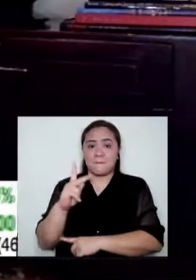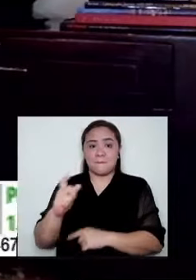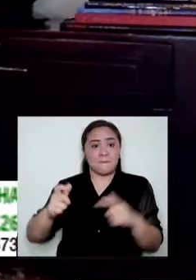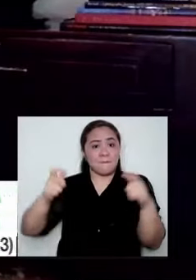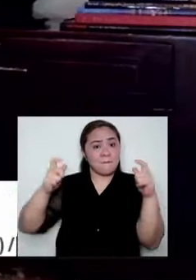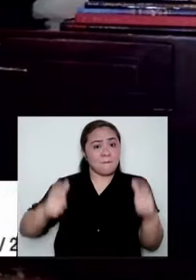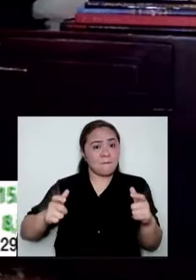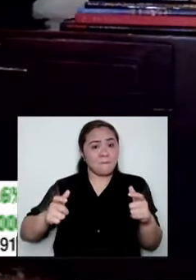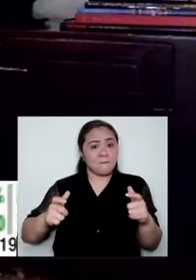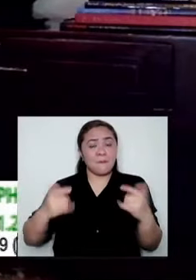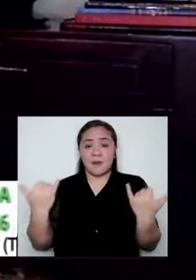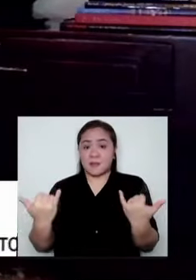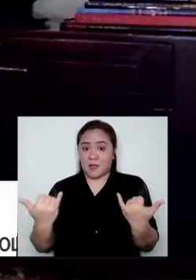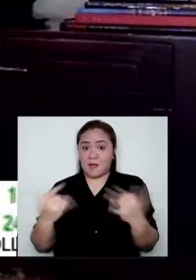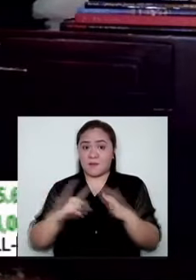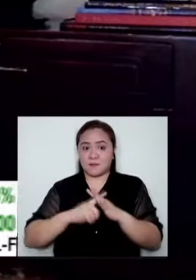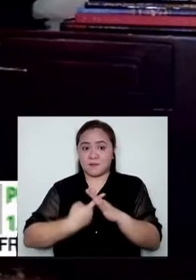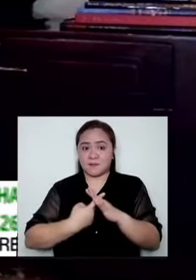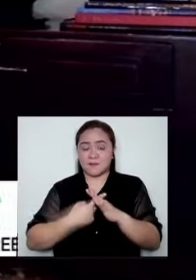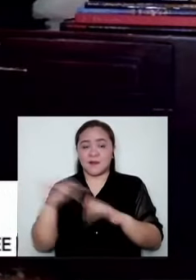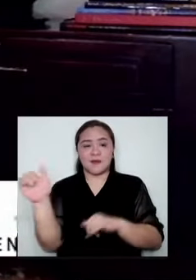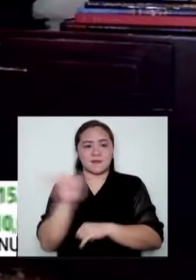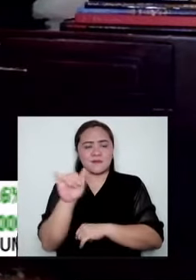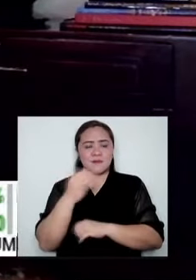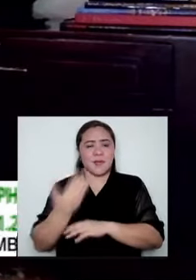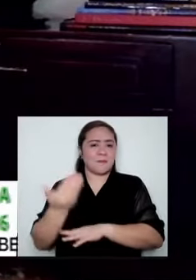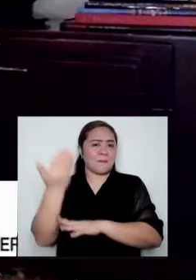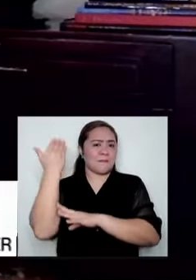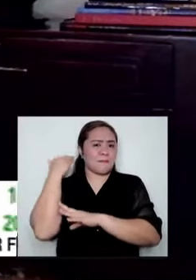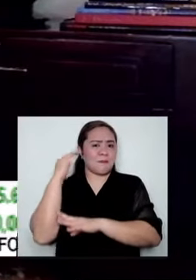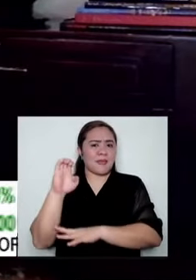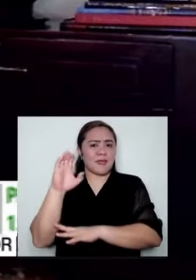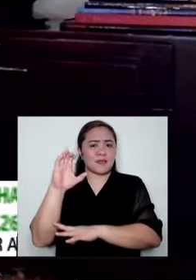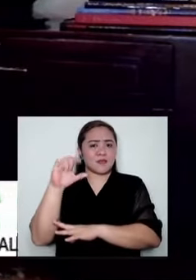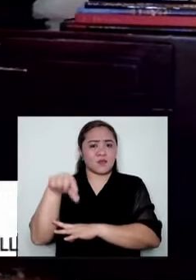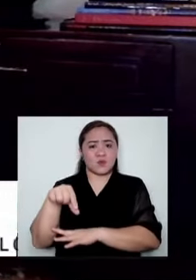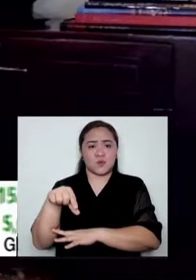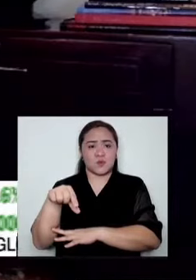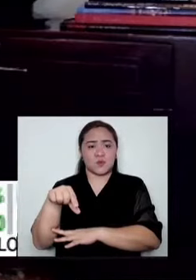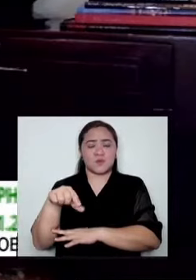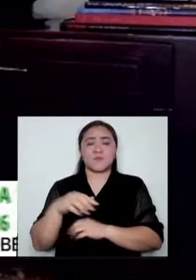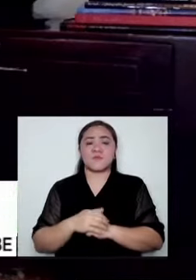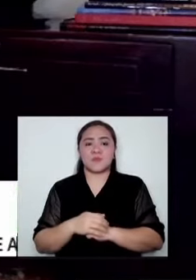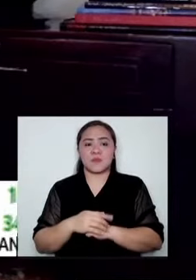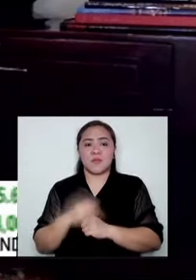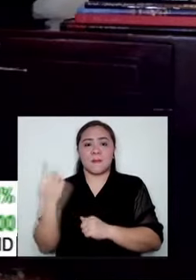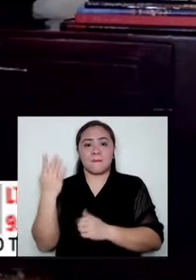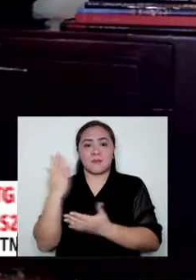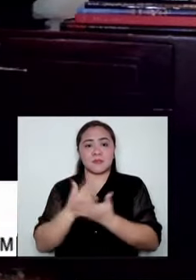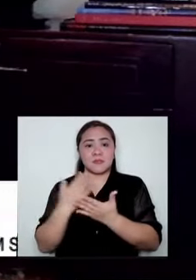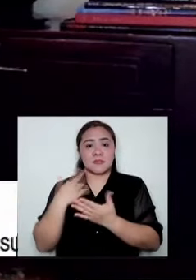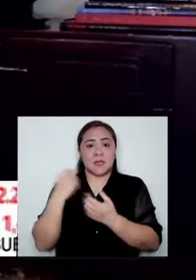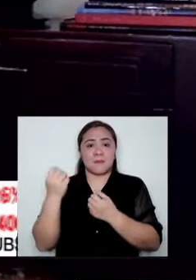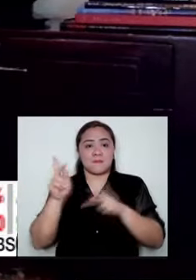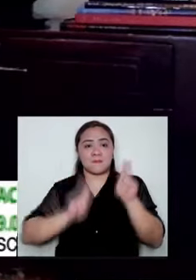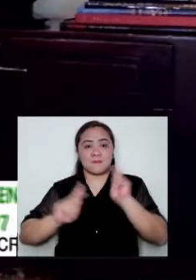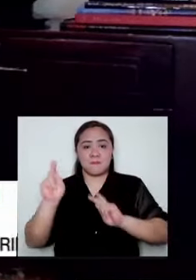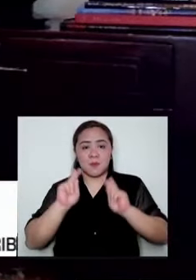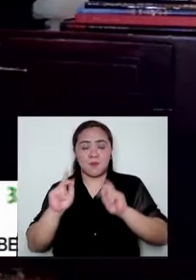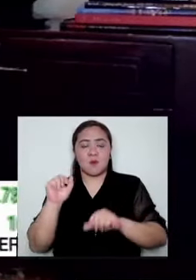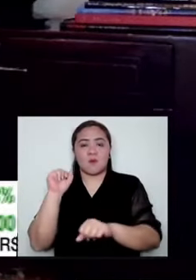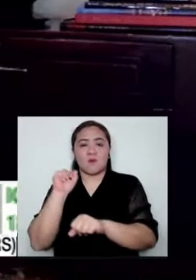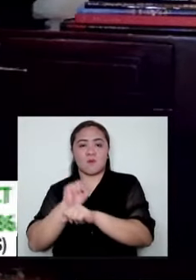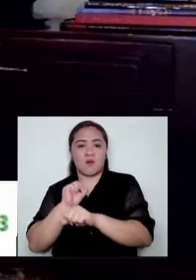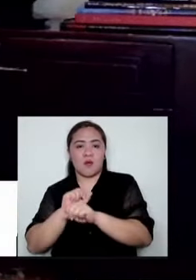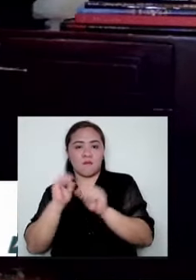hard lockdown today. And just like in the past, enhanced community quarantines, motorists and essential workers